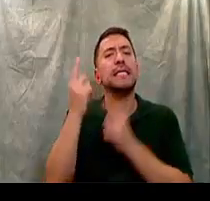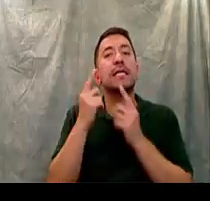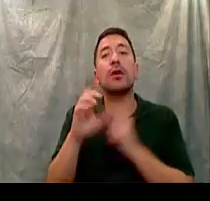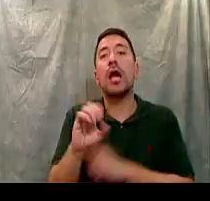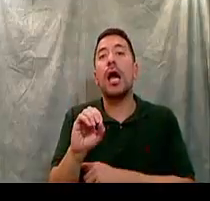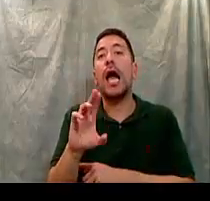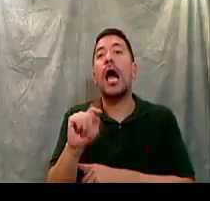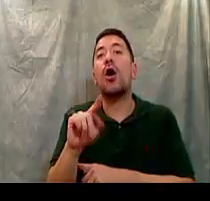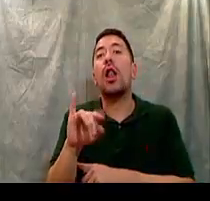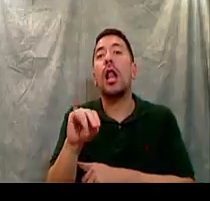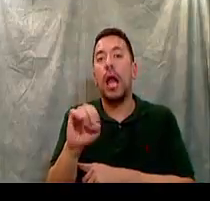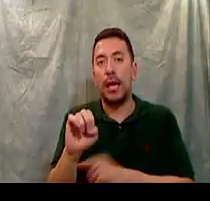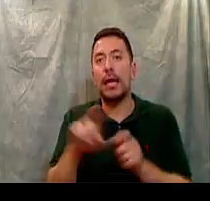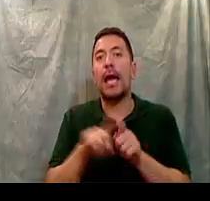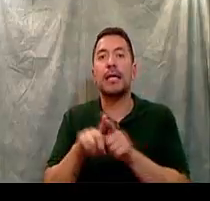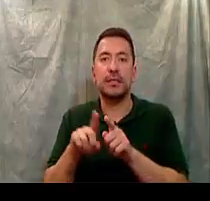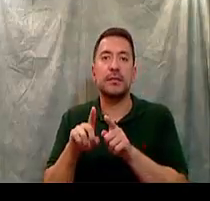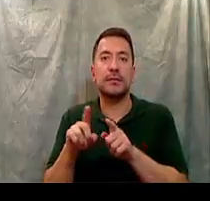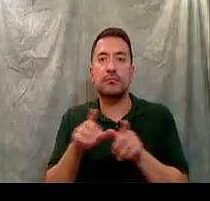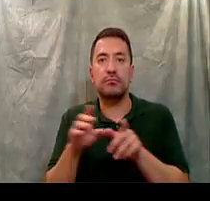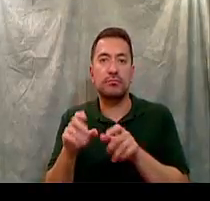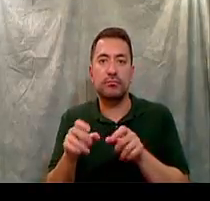It really can be helpful.